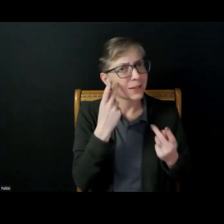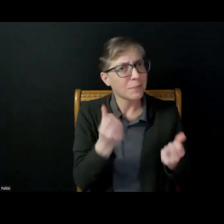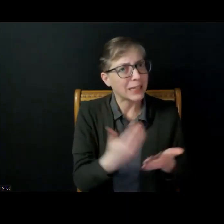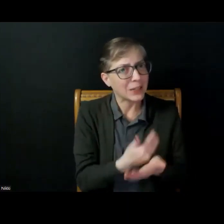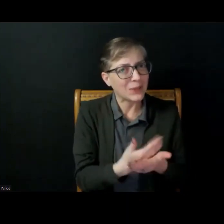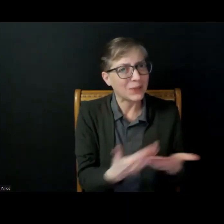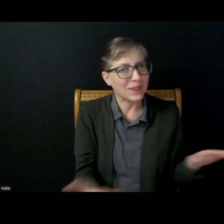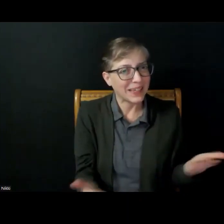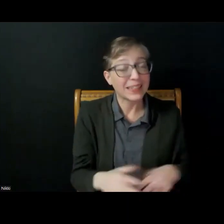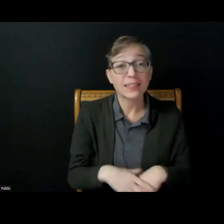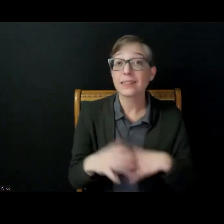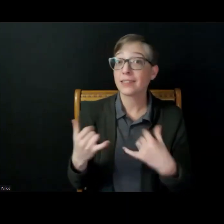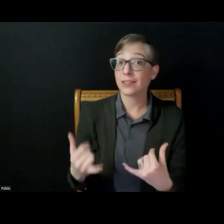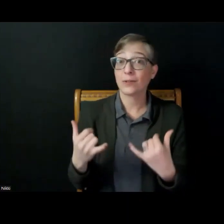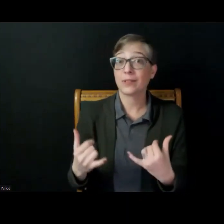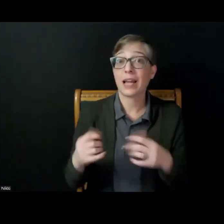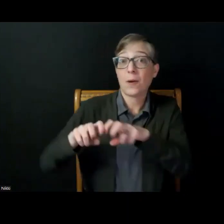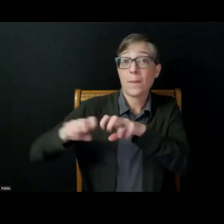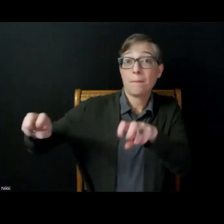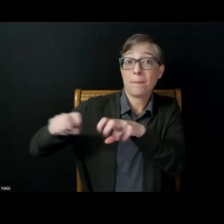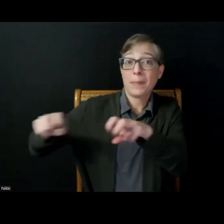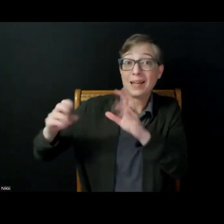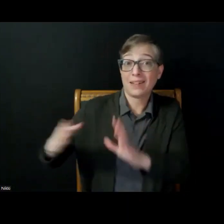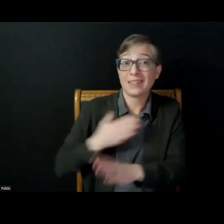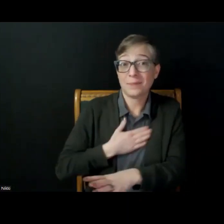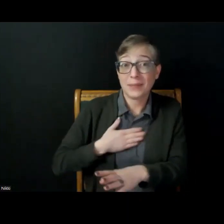all of the panelists please turn their cameras on.